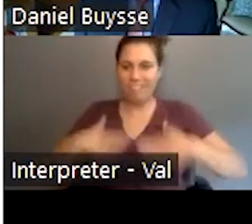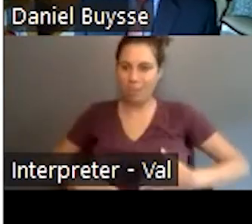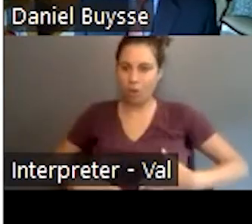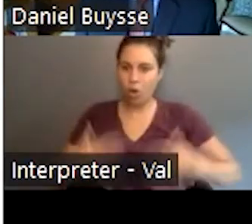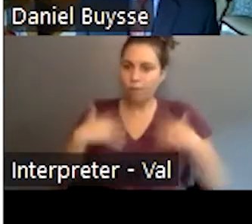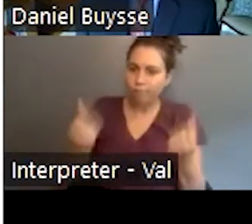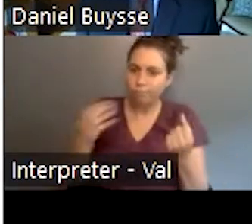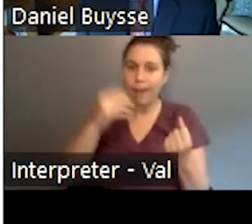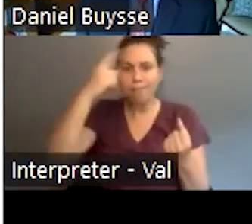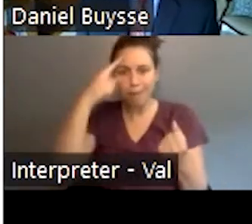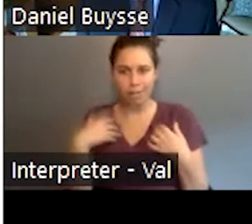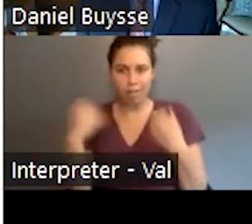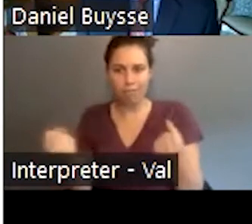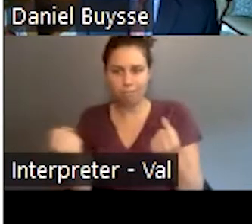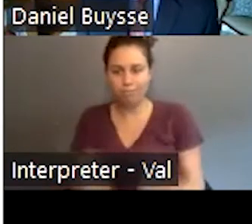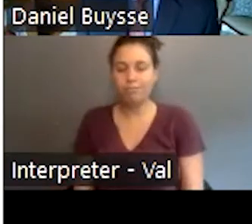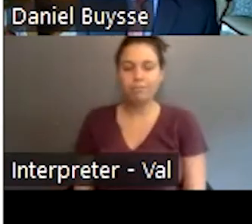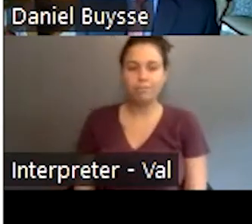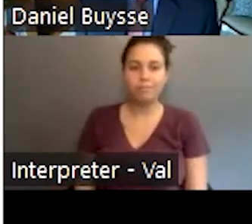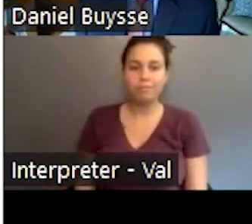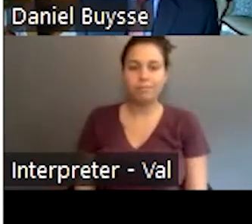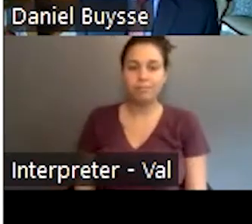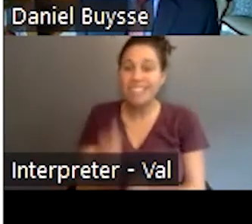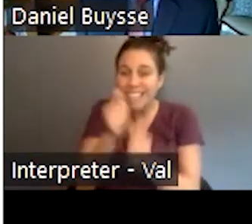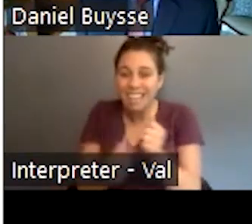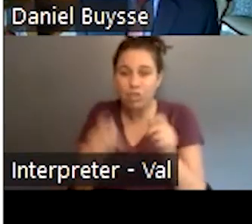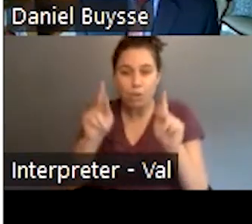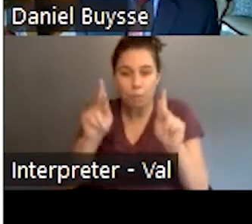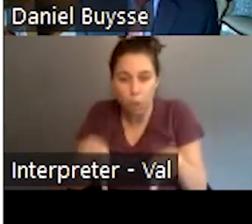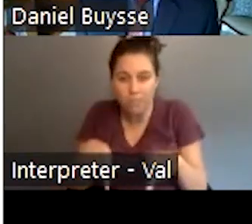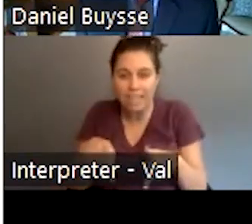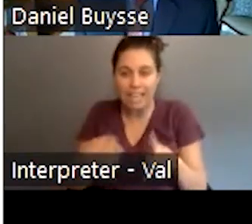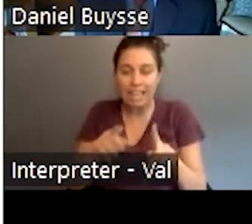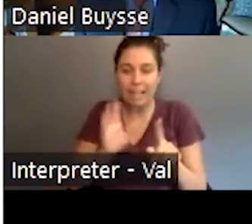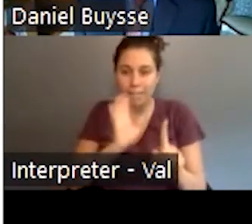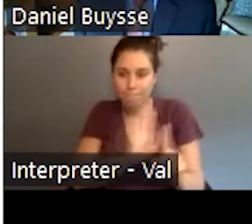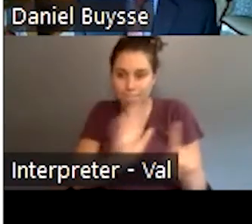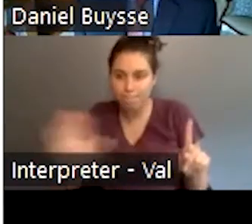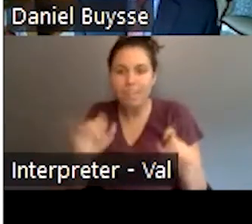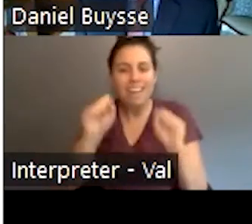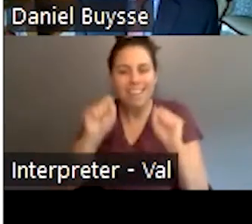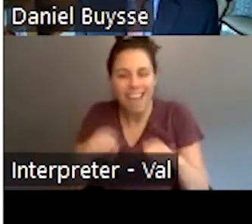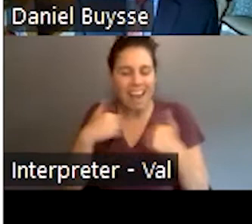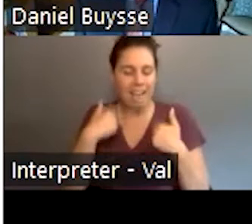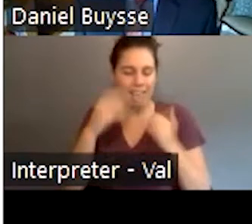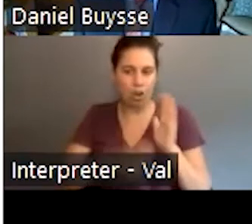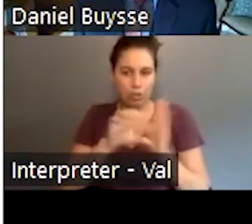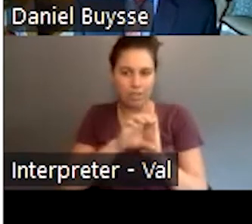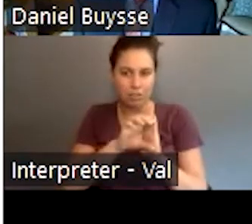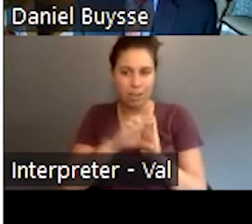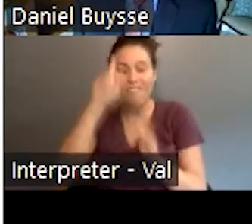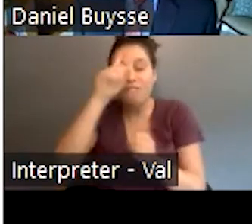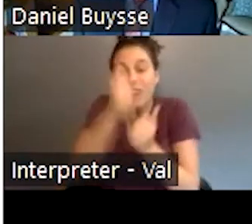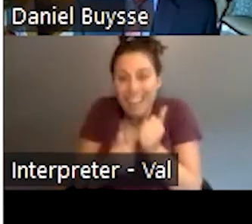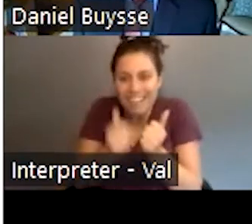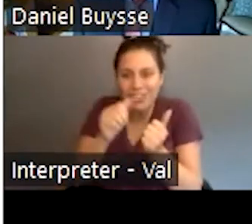recognize is that, first of all, every individual can be characterized on each of these dimensions at